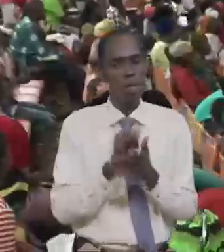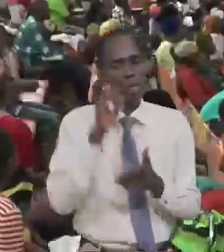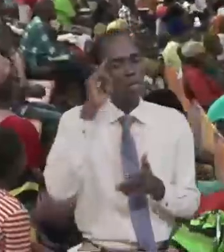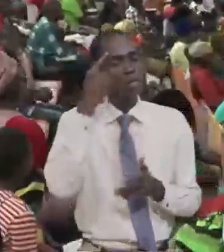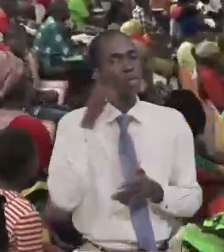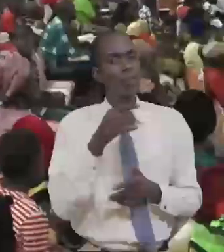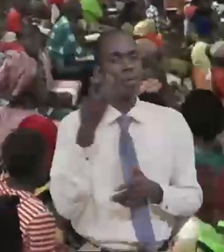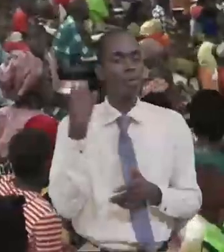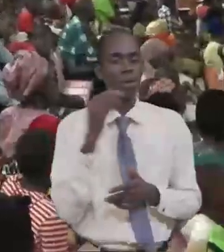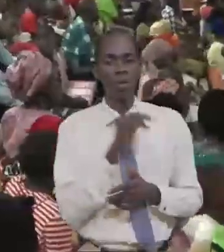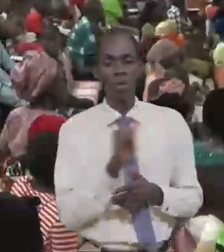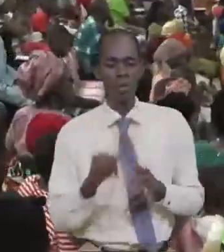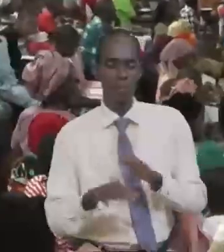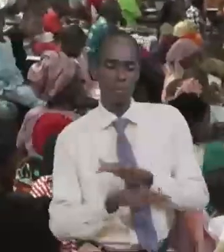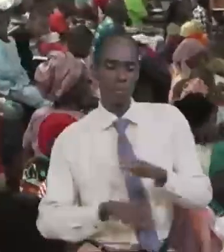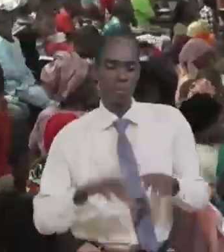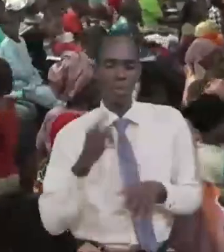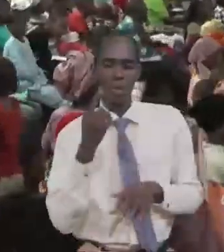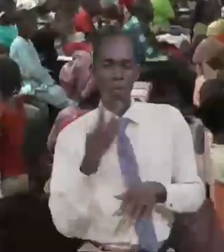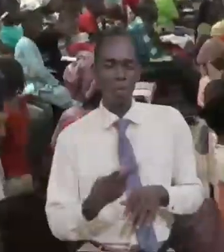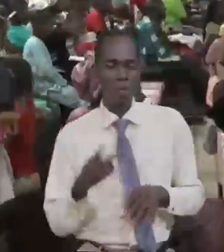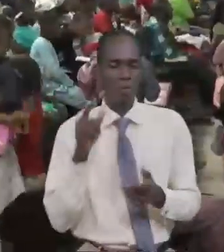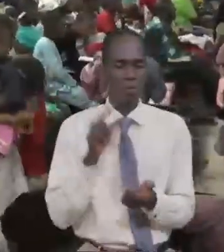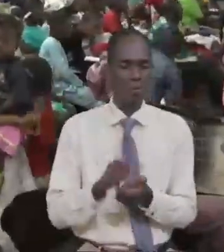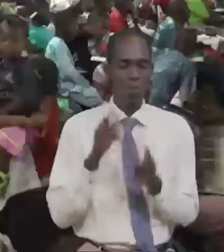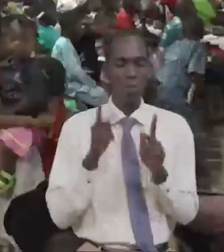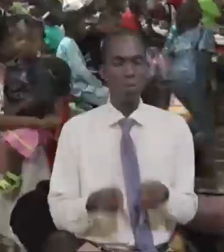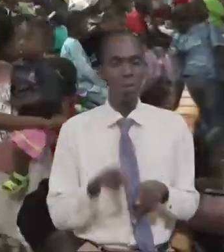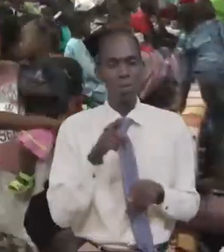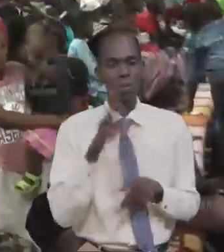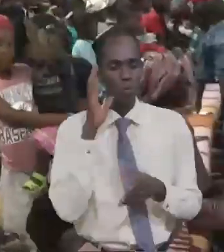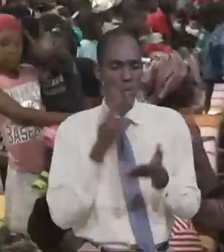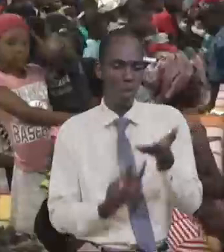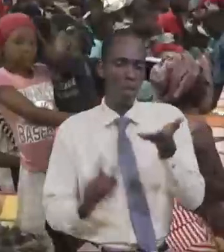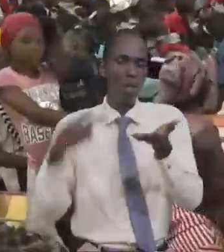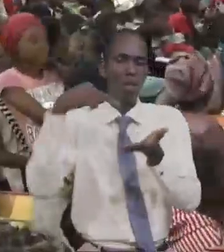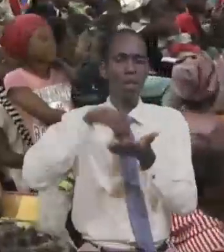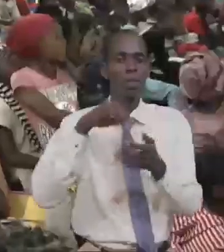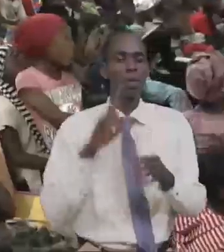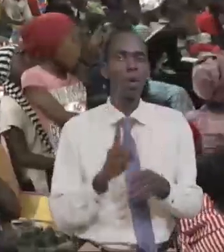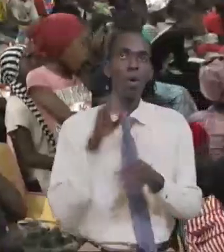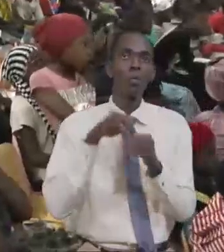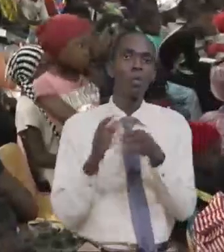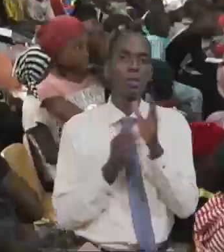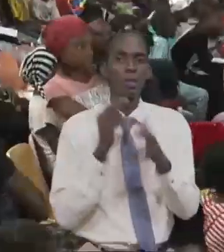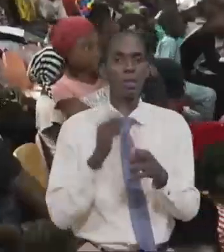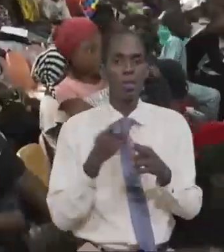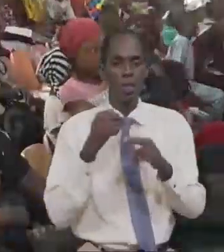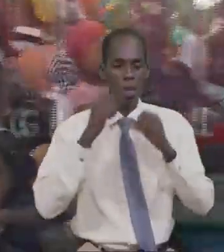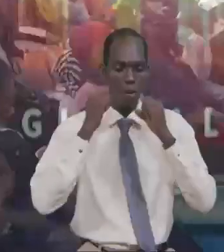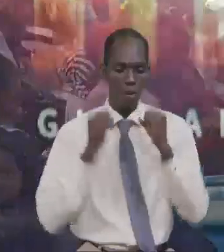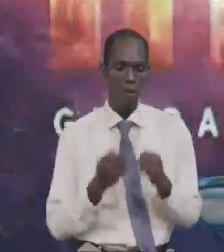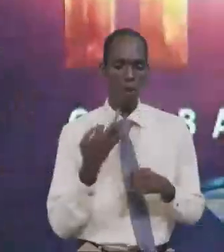power of God will rise up within you. The giant in you that has been tied down for a long time,